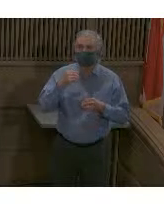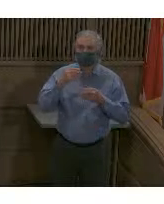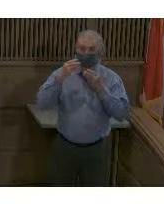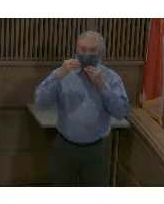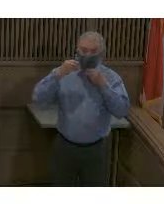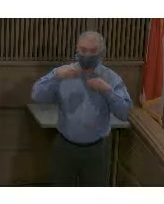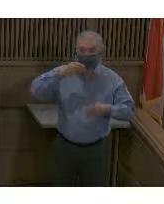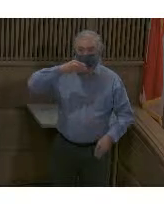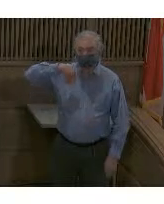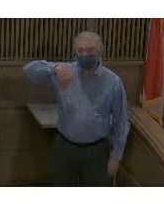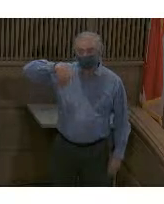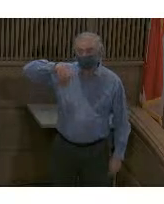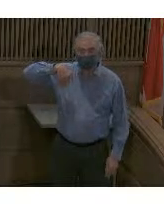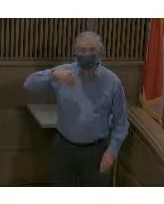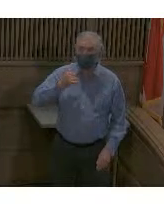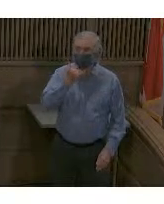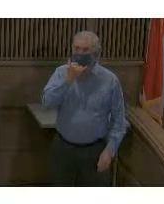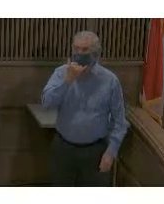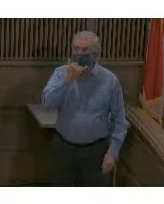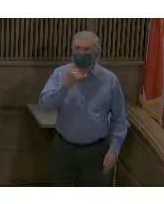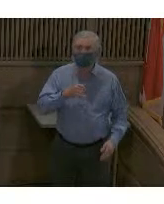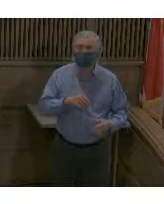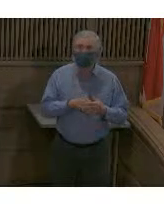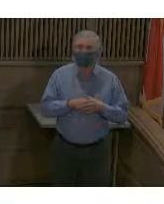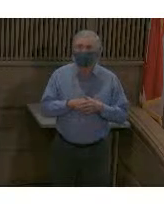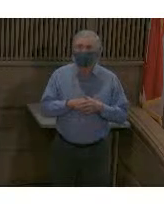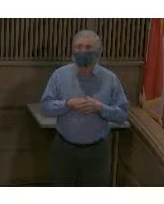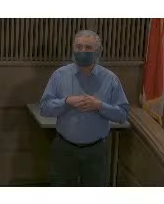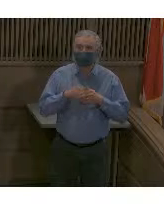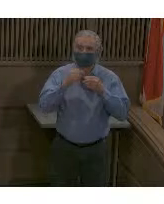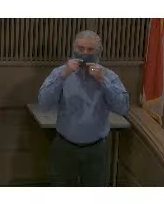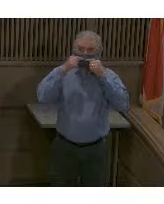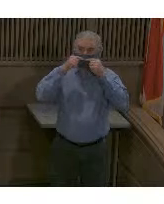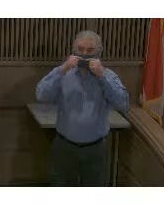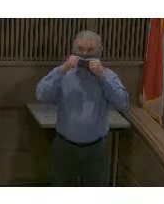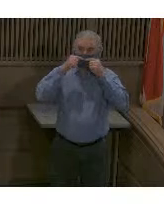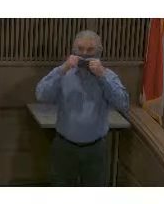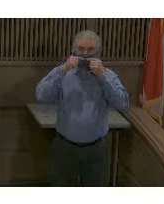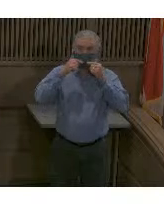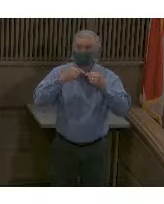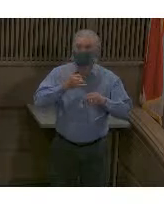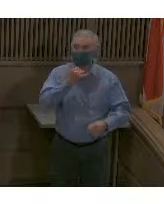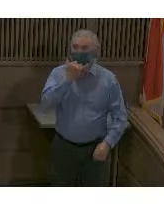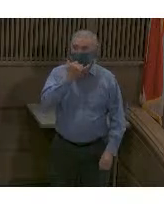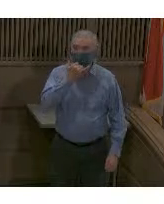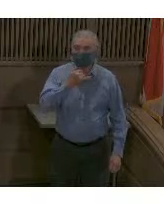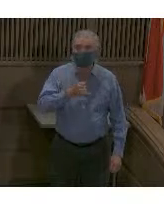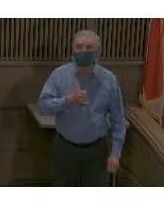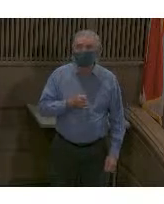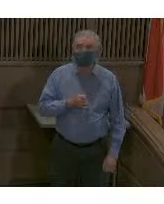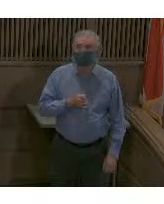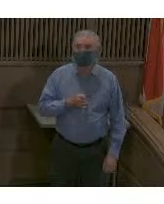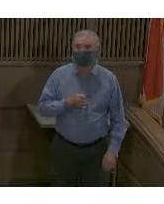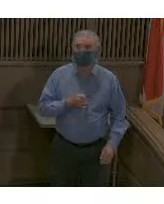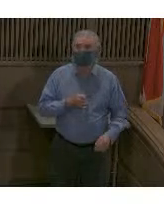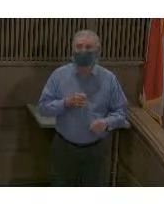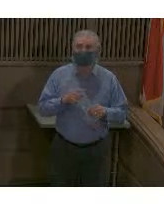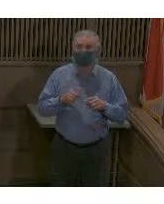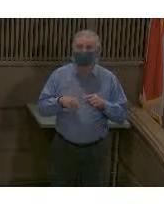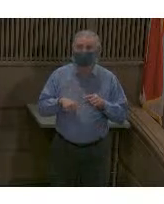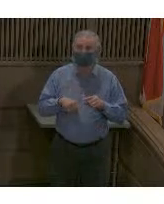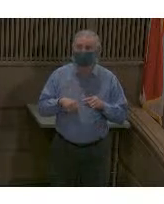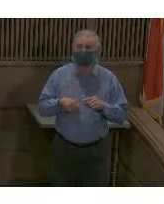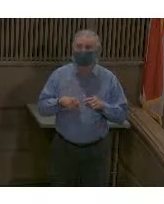right. You see the way to wear the mask. You cannot wear your mask up under your chin. You cannot wear it just on your mouth.